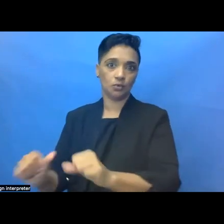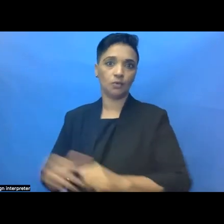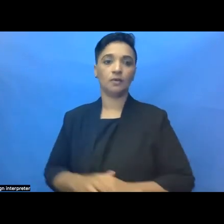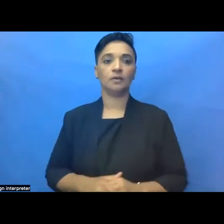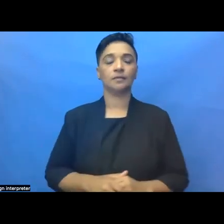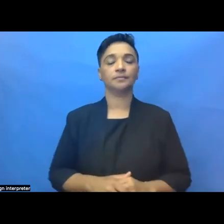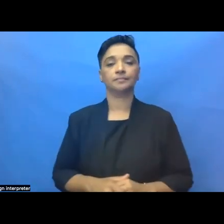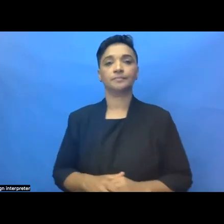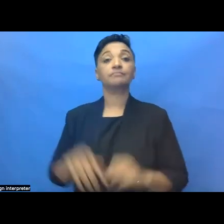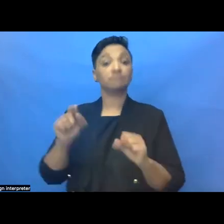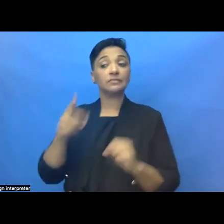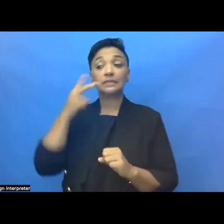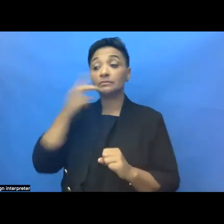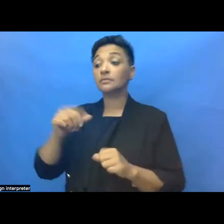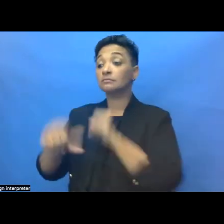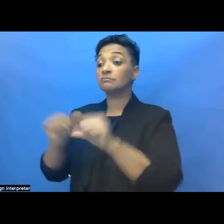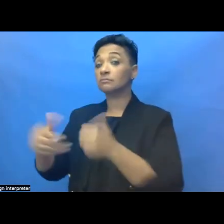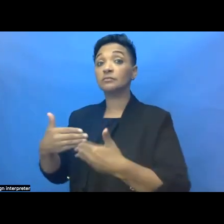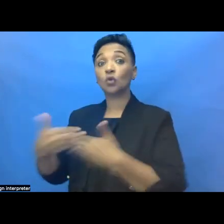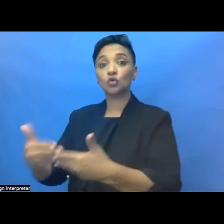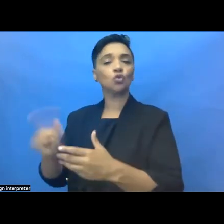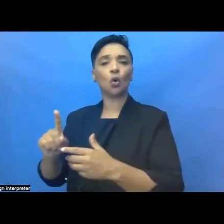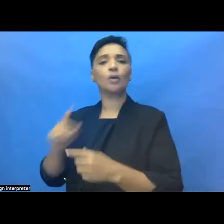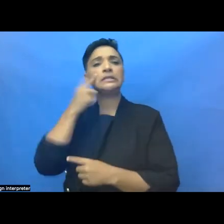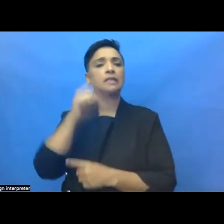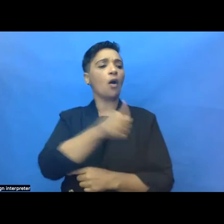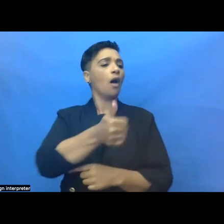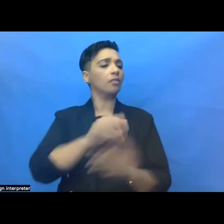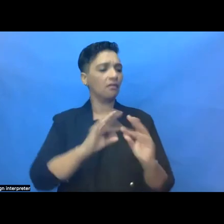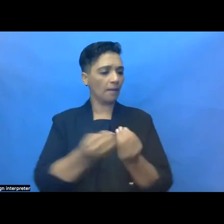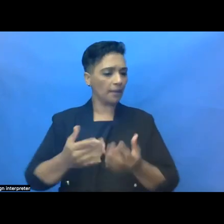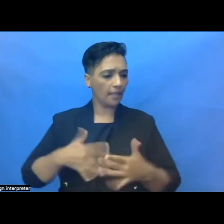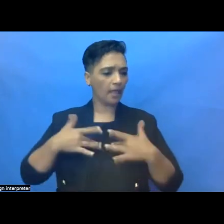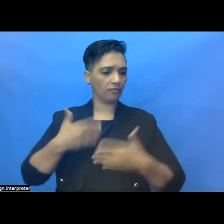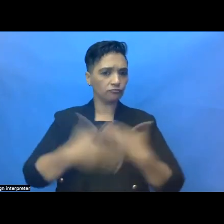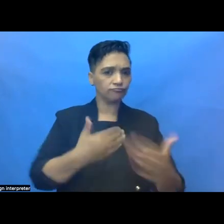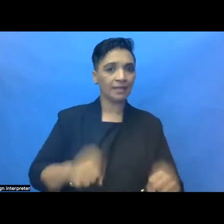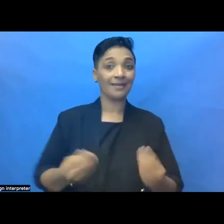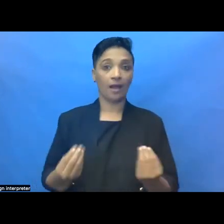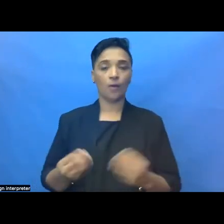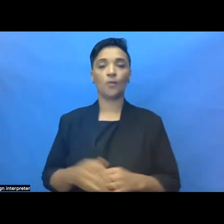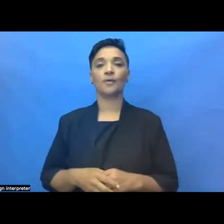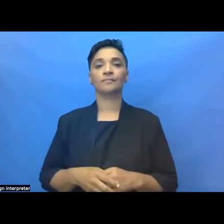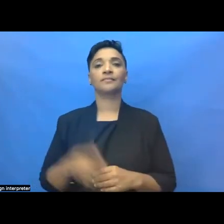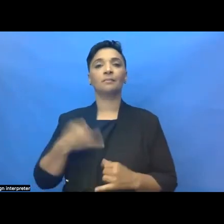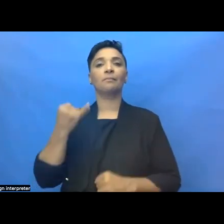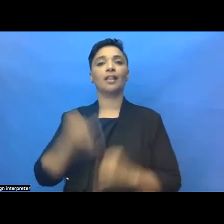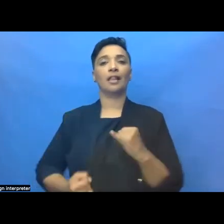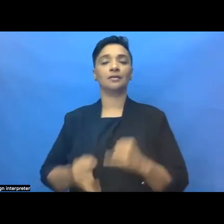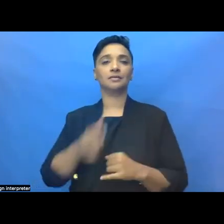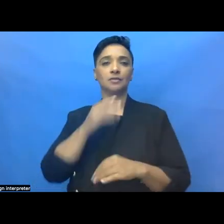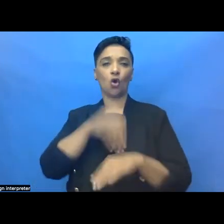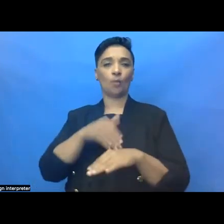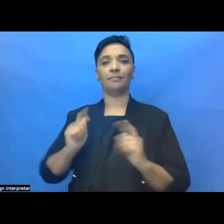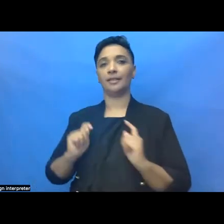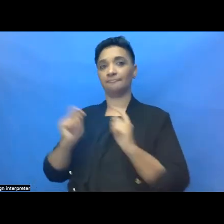alternatives being sourced. So I would say, and just finally, I'll hand over back to Eric in a